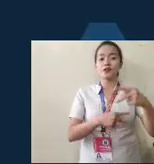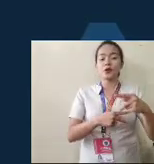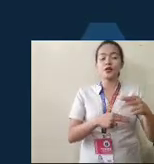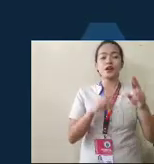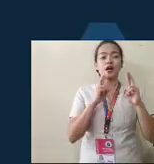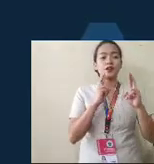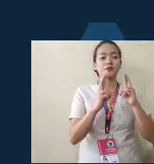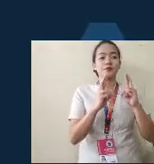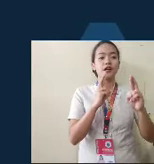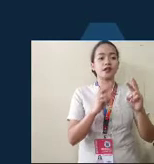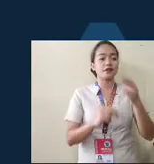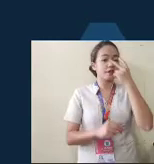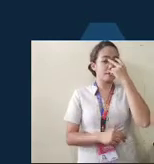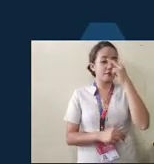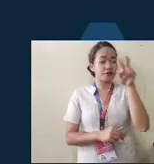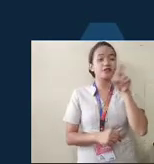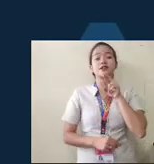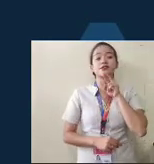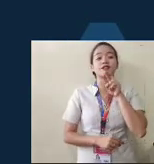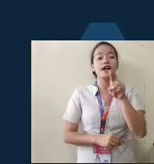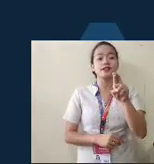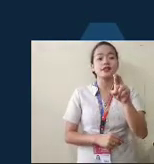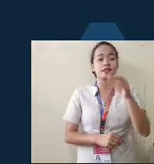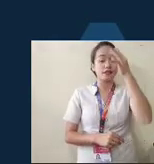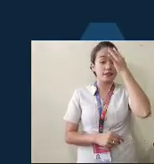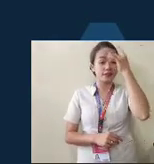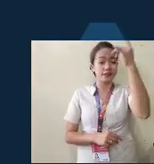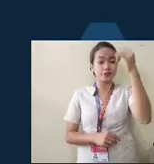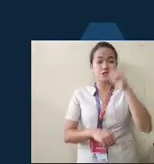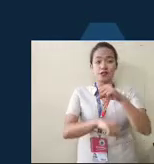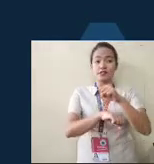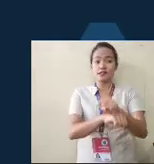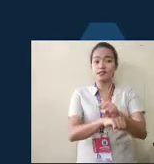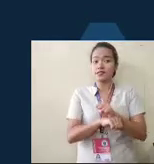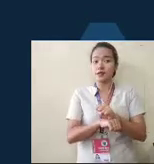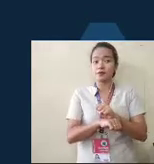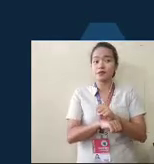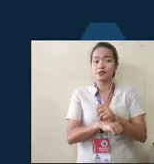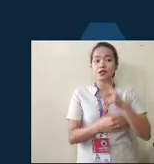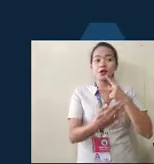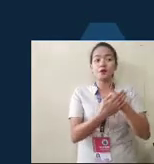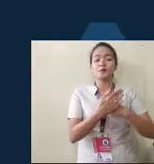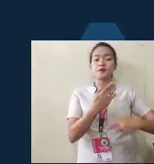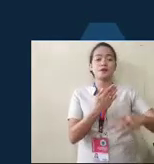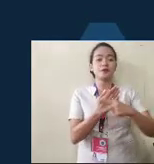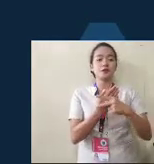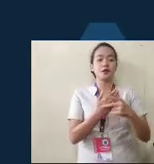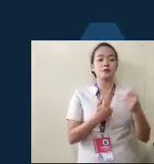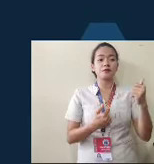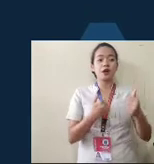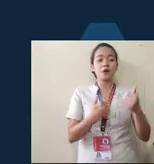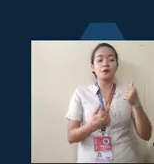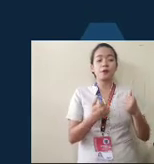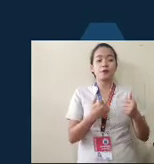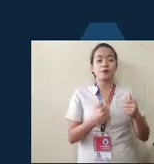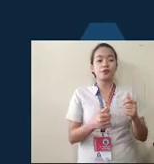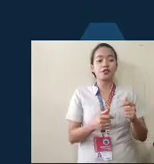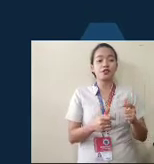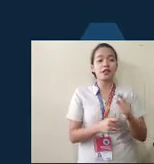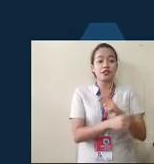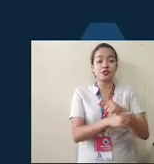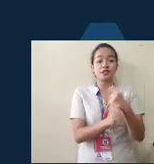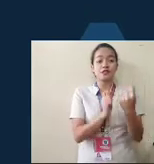robotics, virtual reality, intelligent systems, programs which translate